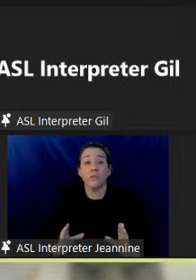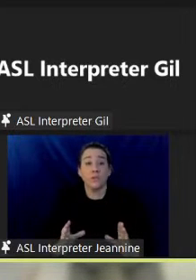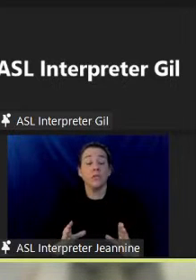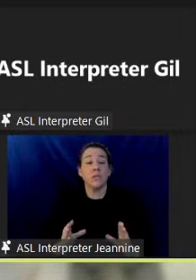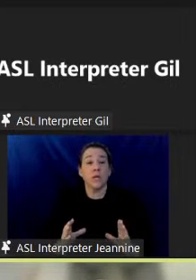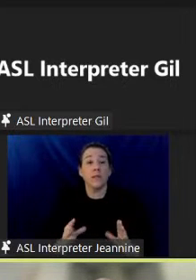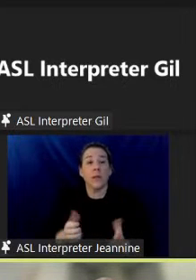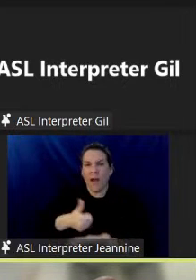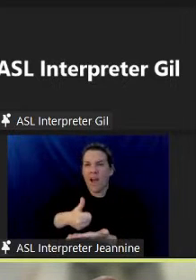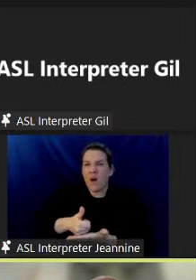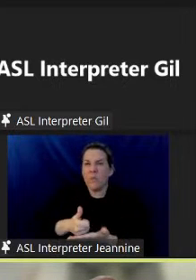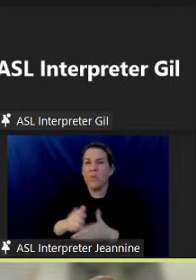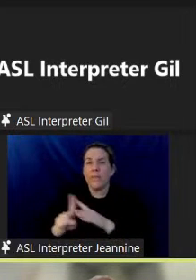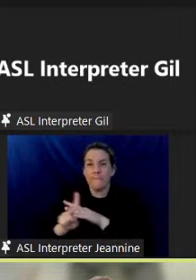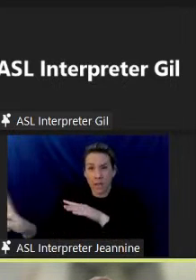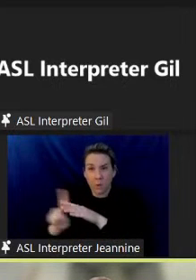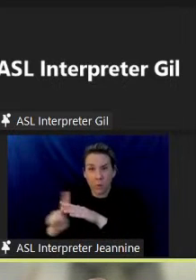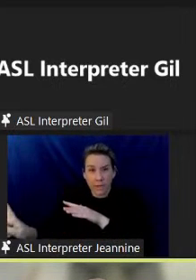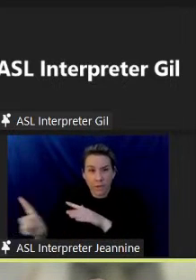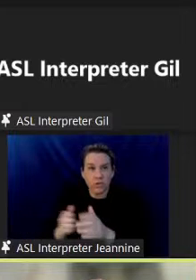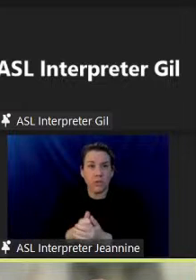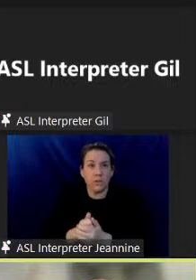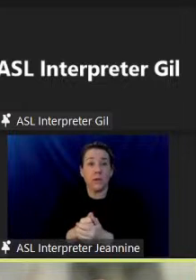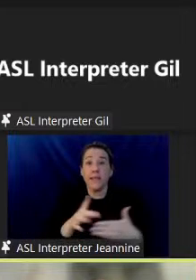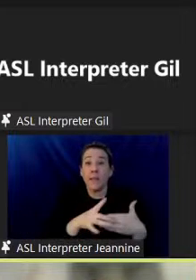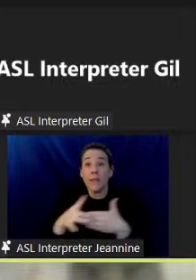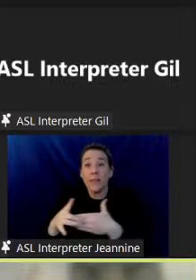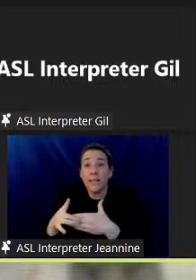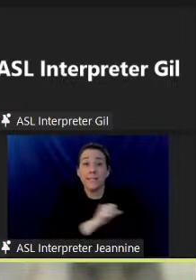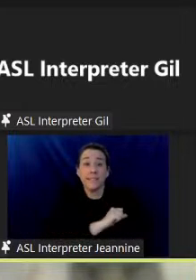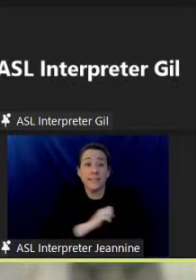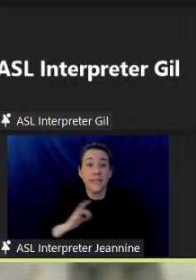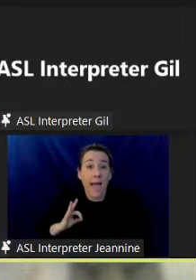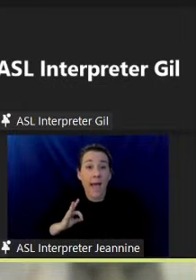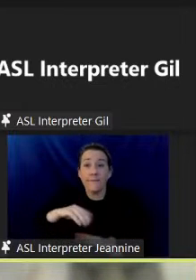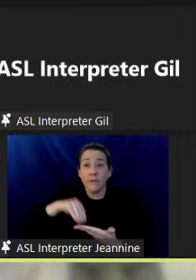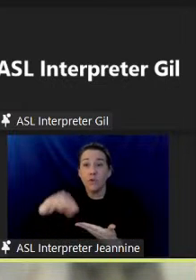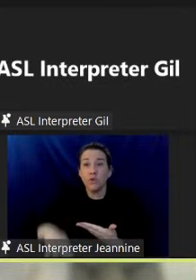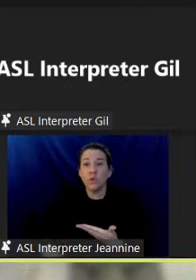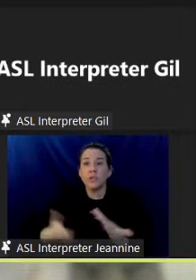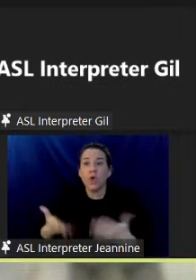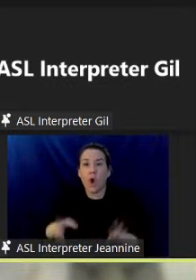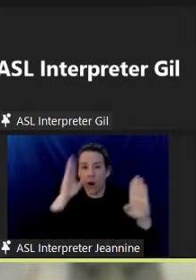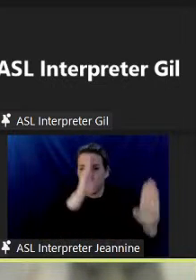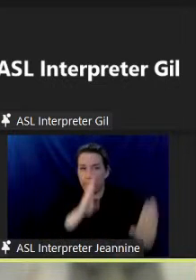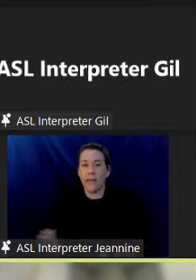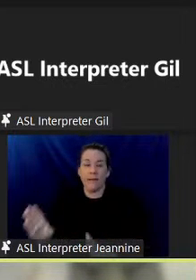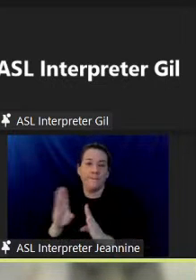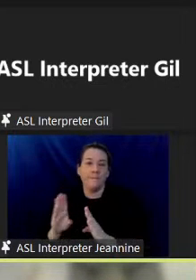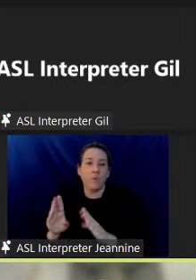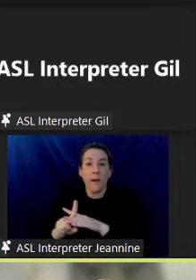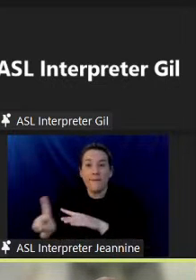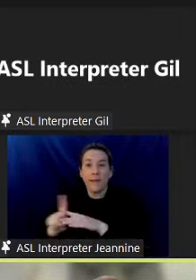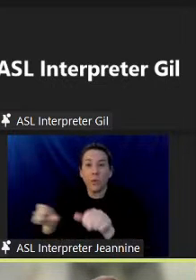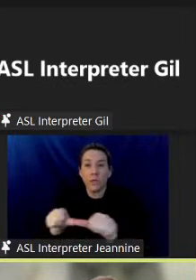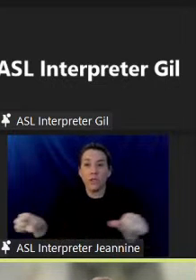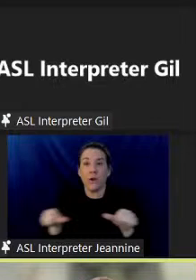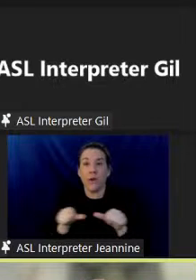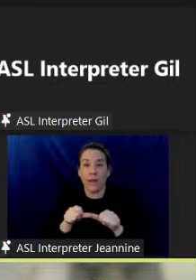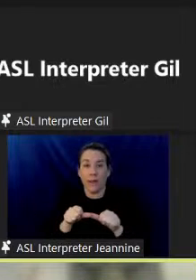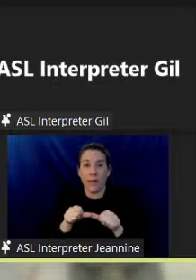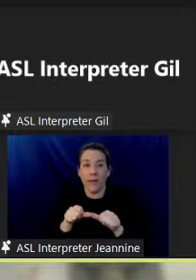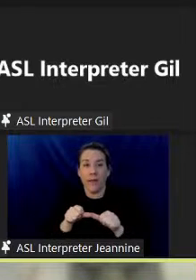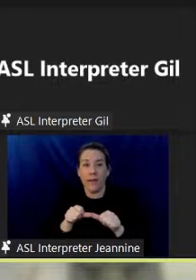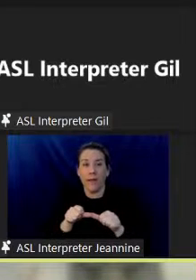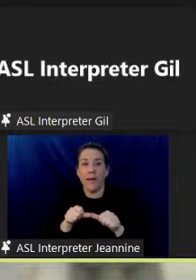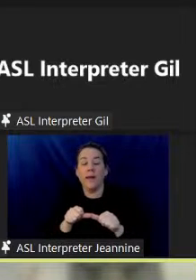evacuation. They'll lead and assemble staff and students at the pre-designated evacuation areas. And they'll be checking and